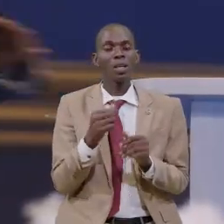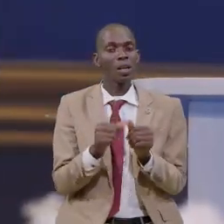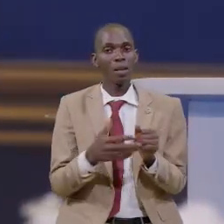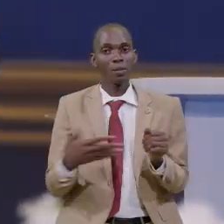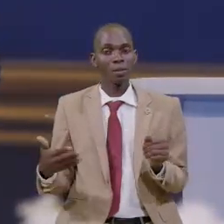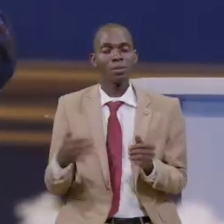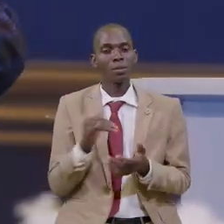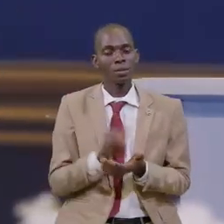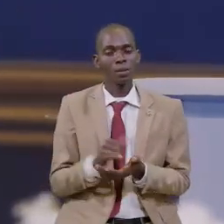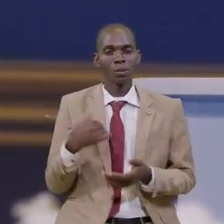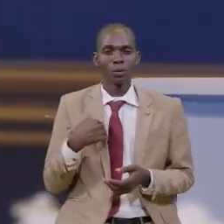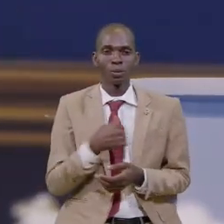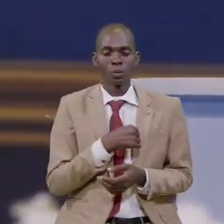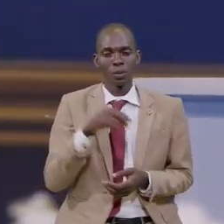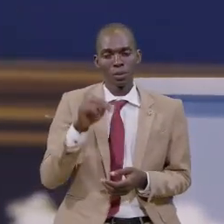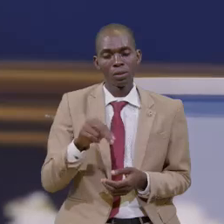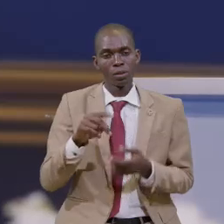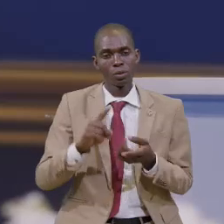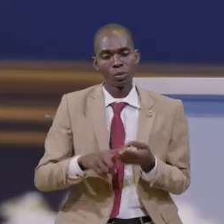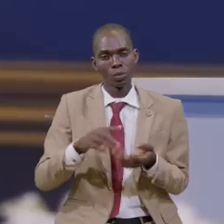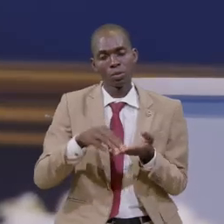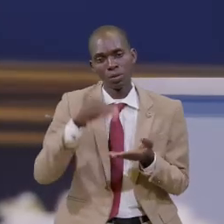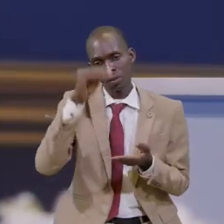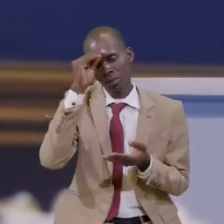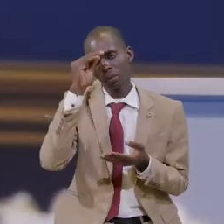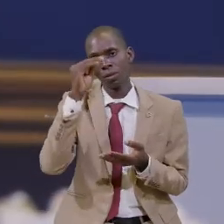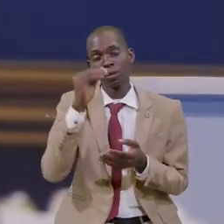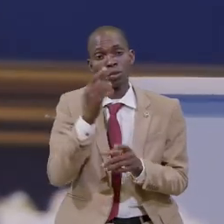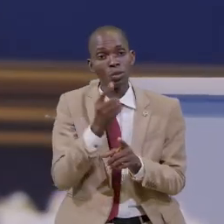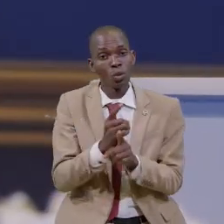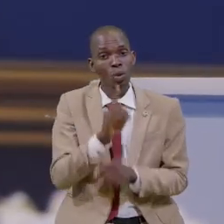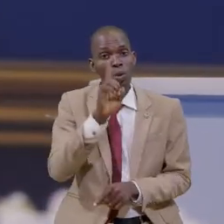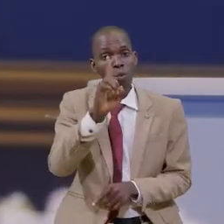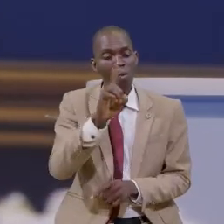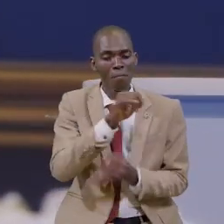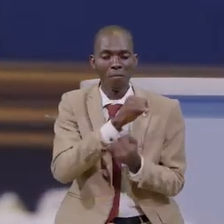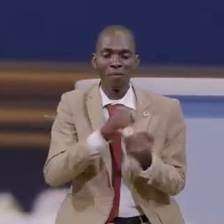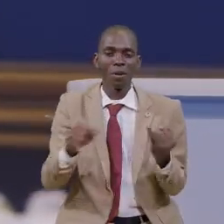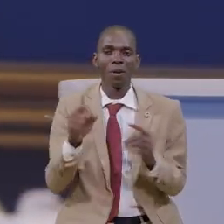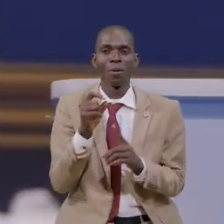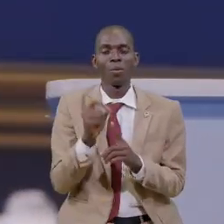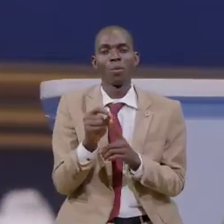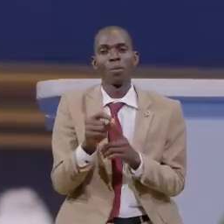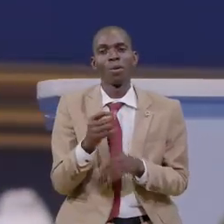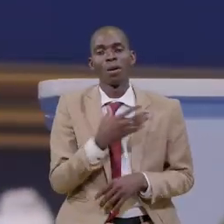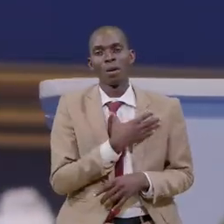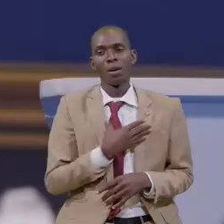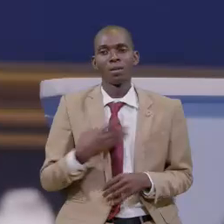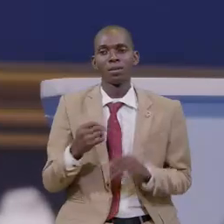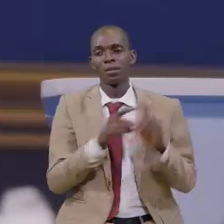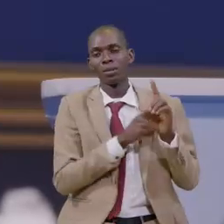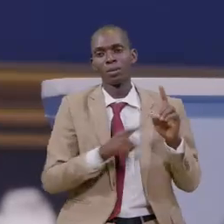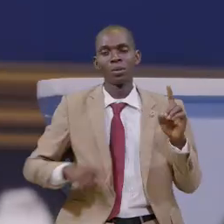hear. Just one final word, and the Lord will send us